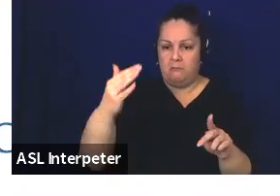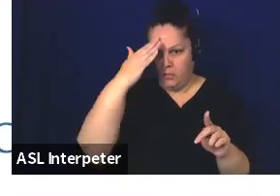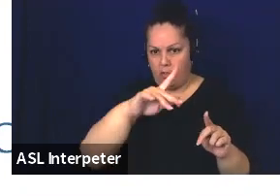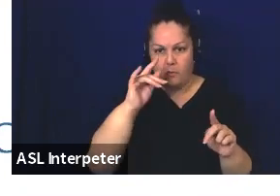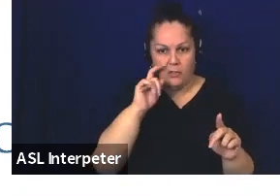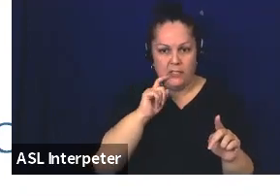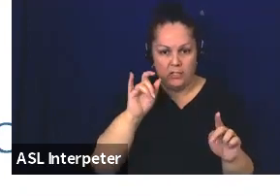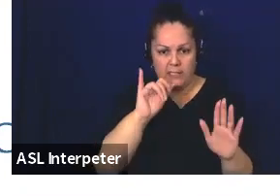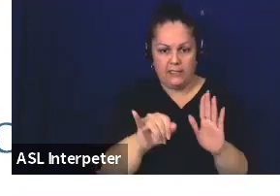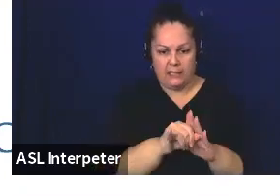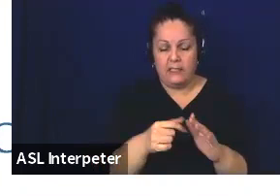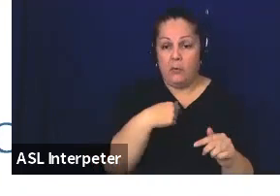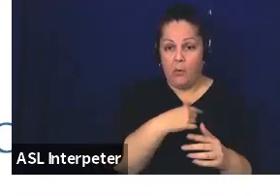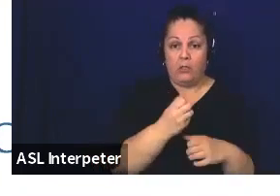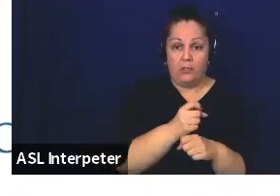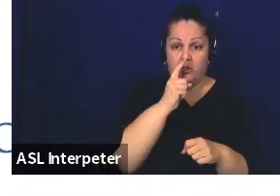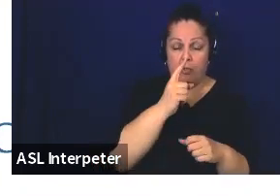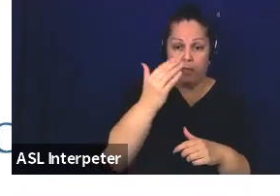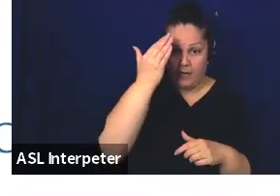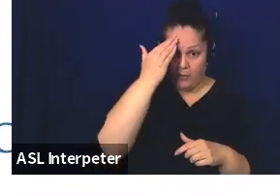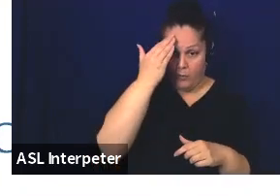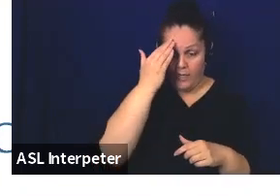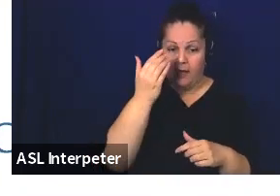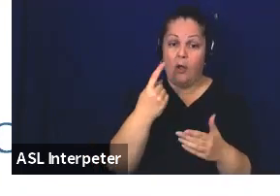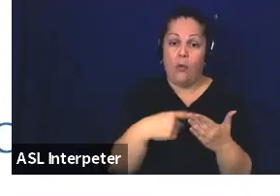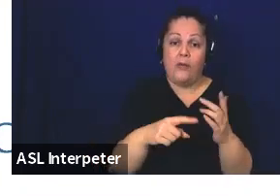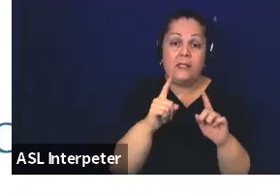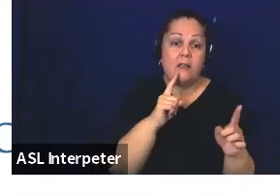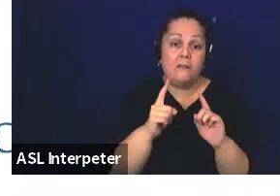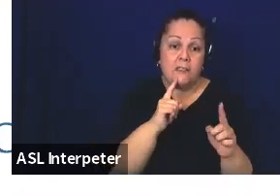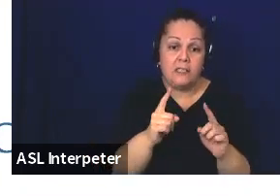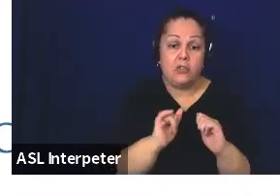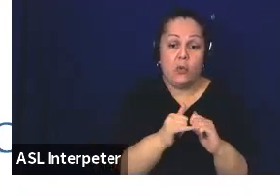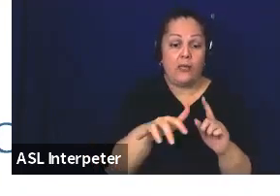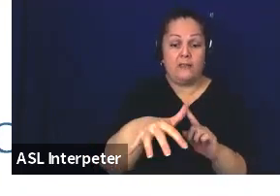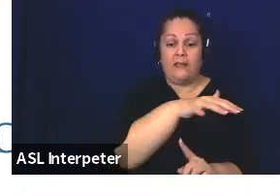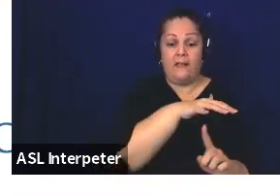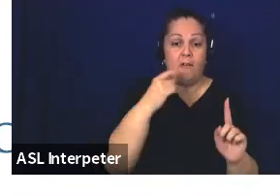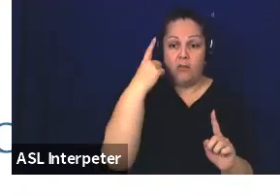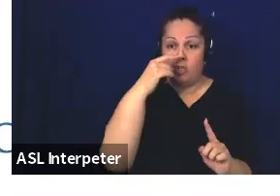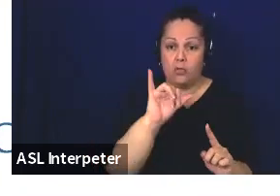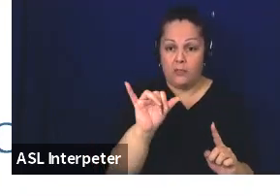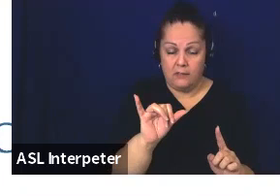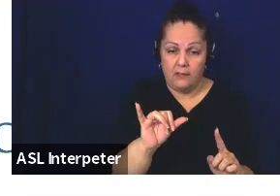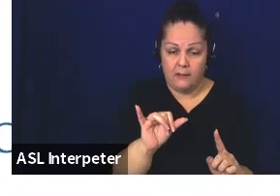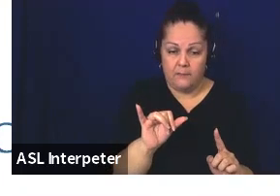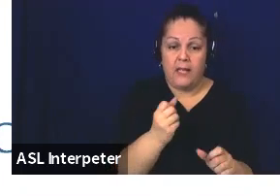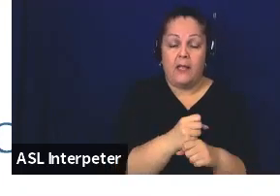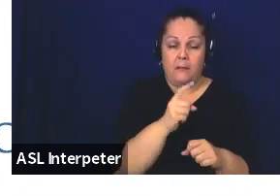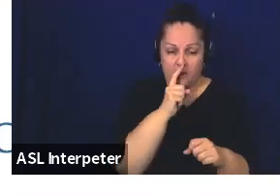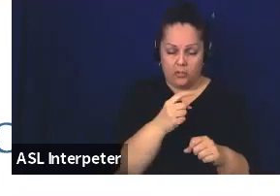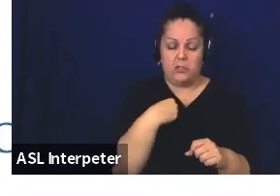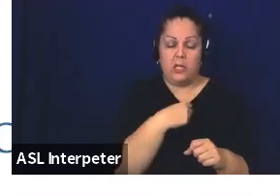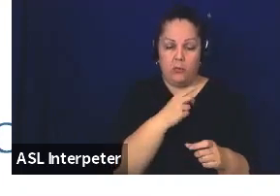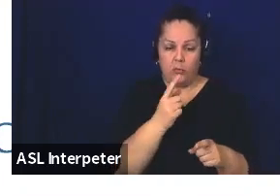identity. We want to make sure that we are aware of what that conversation or what that environment looks like, and make sure that we're